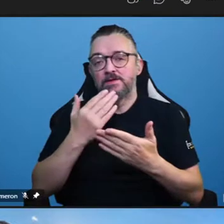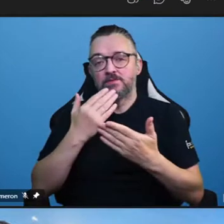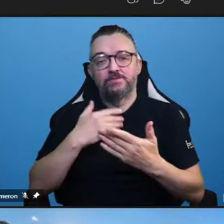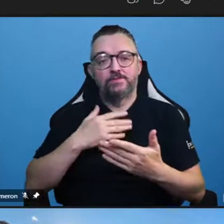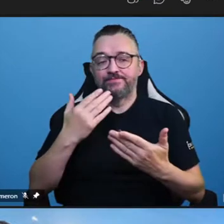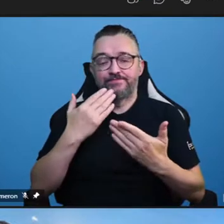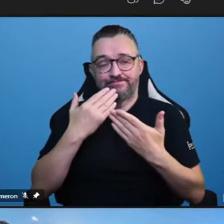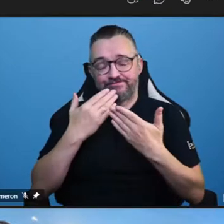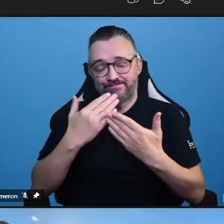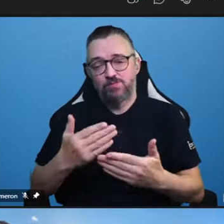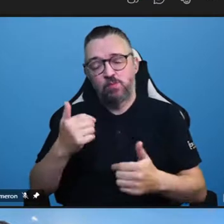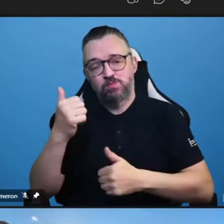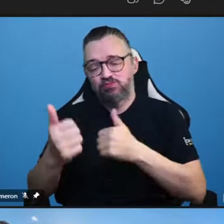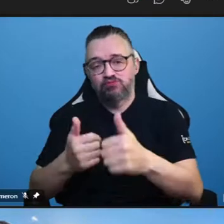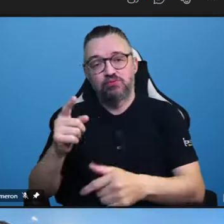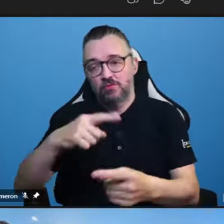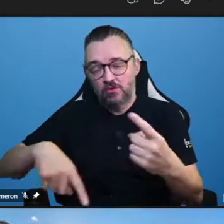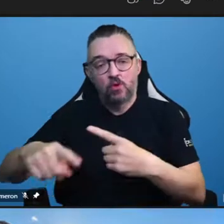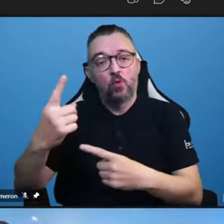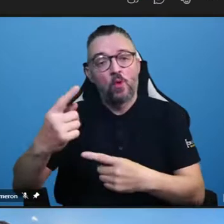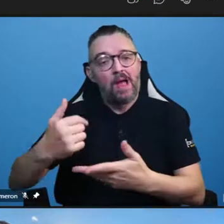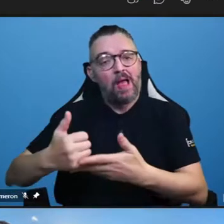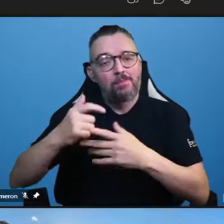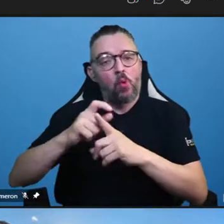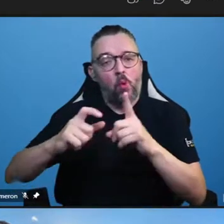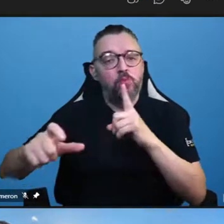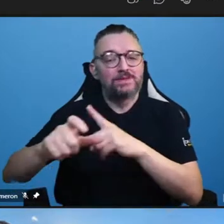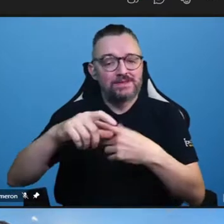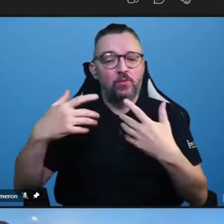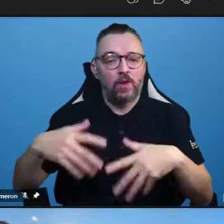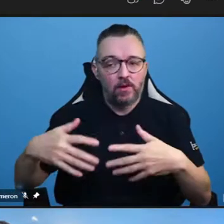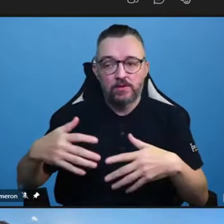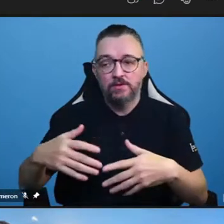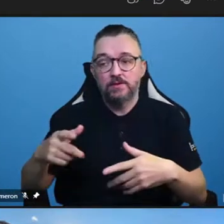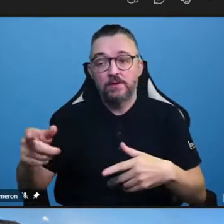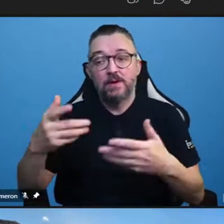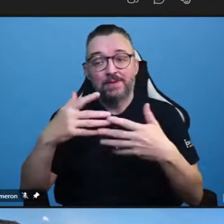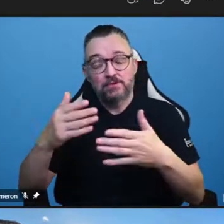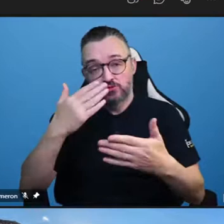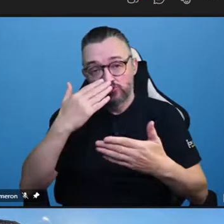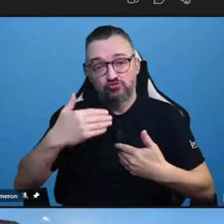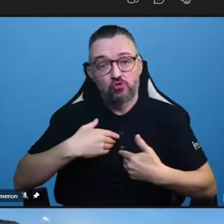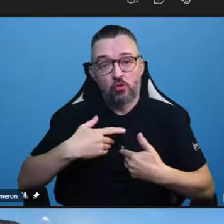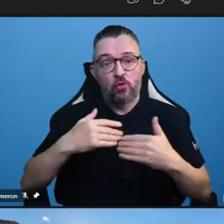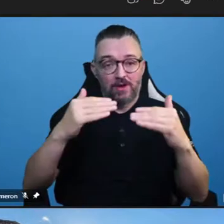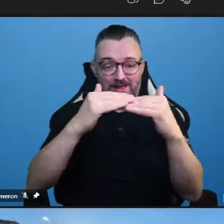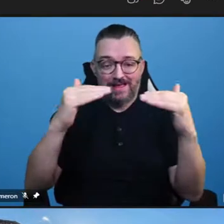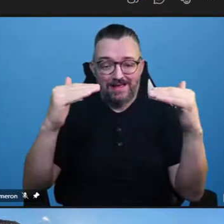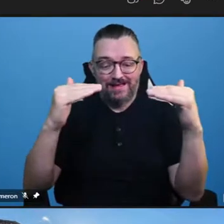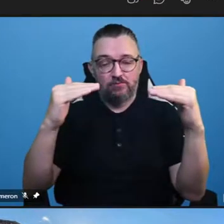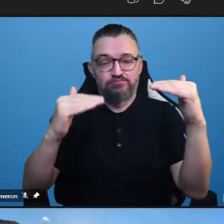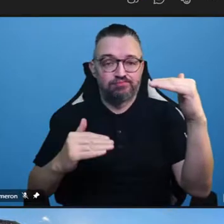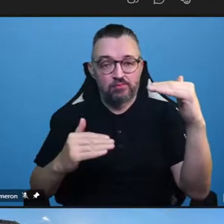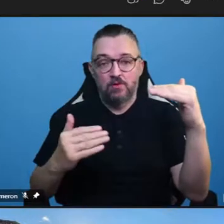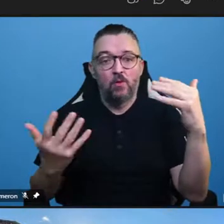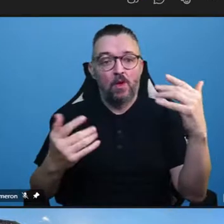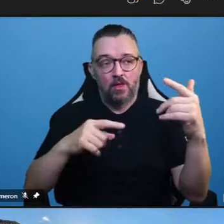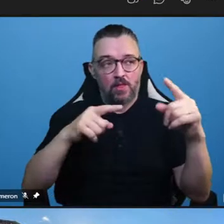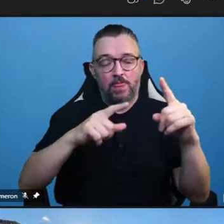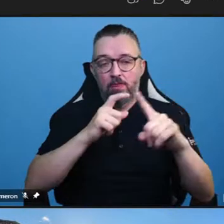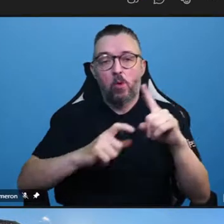that did help out. And it has shown the inequalities within our